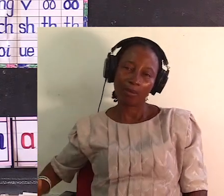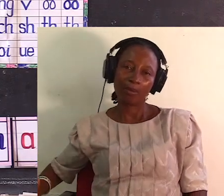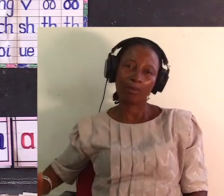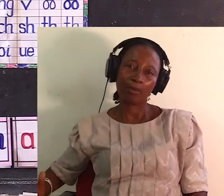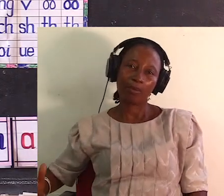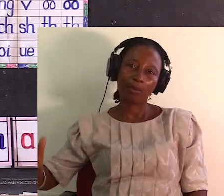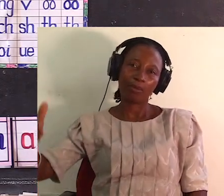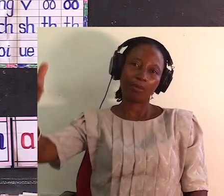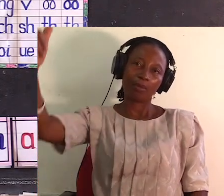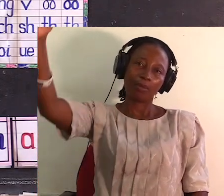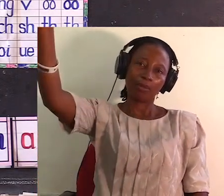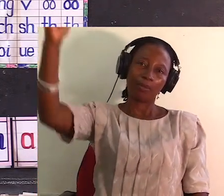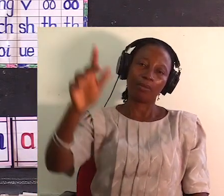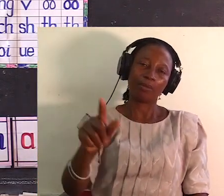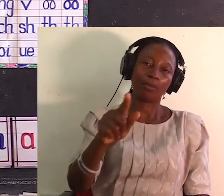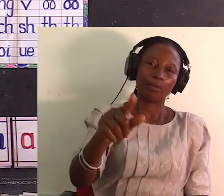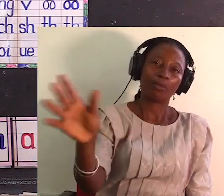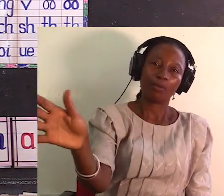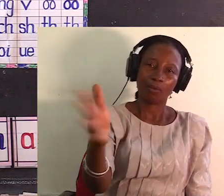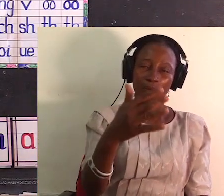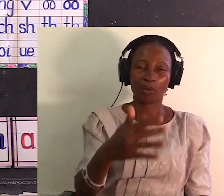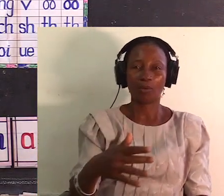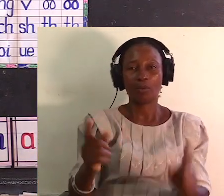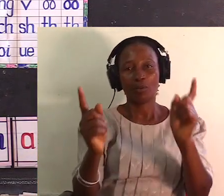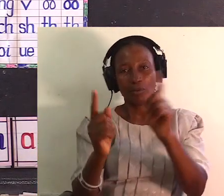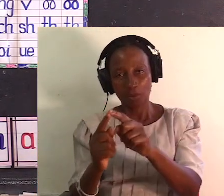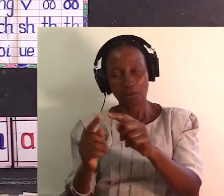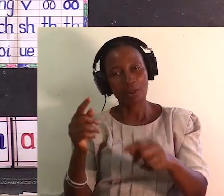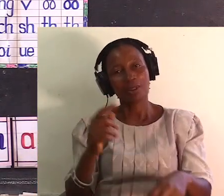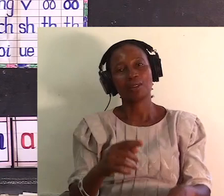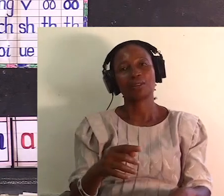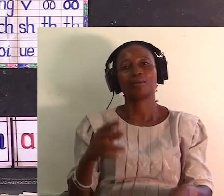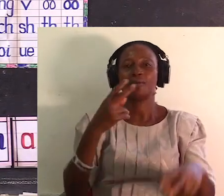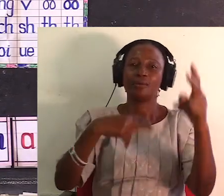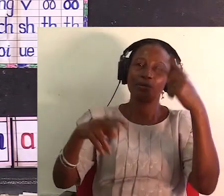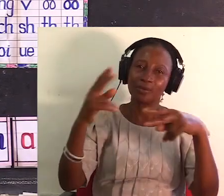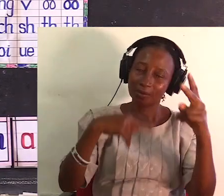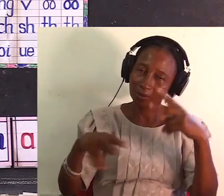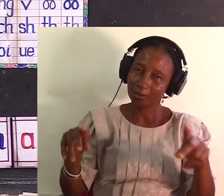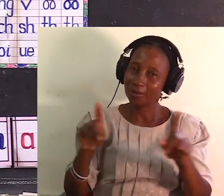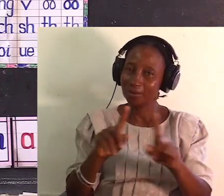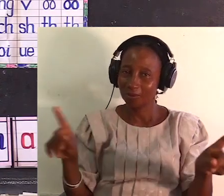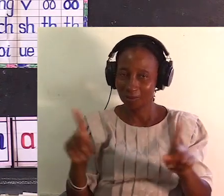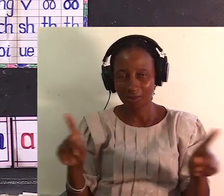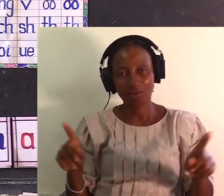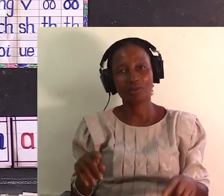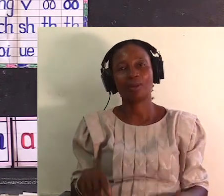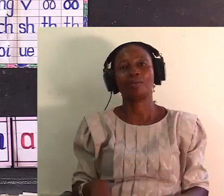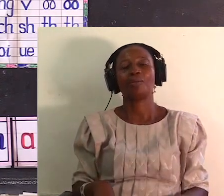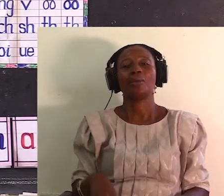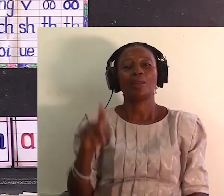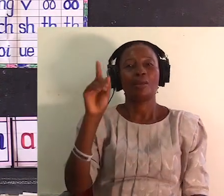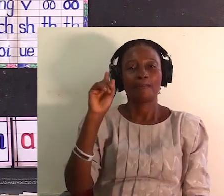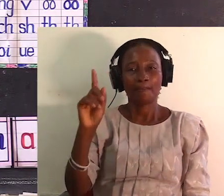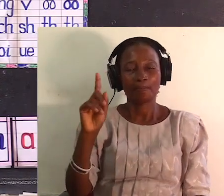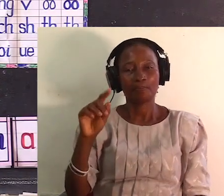stories. And the moment you don't know how to put sounds together to read words, you'll find it very difficult to read